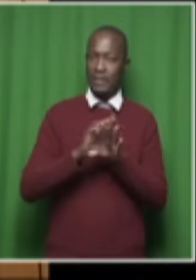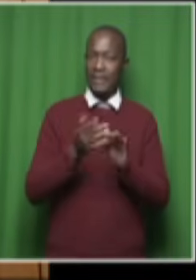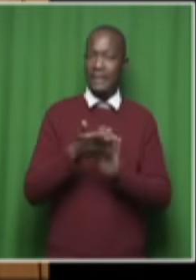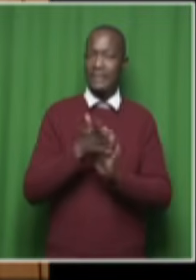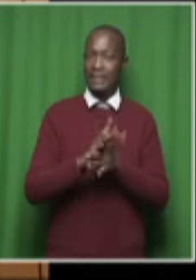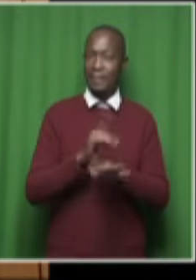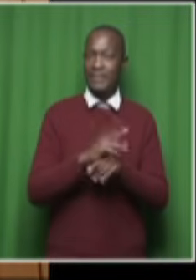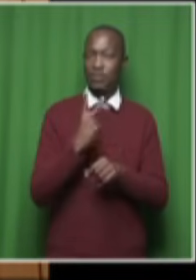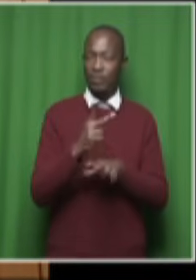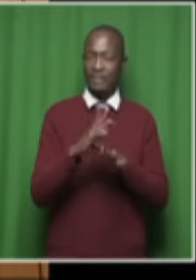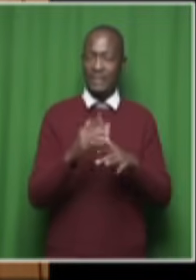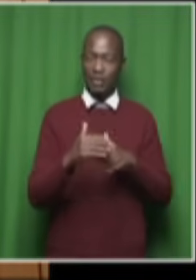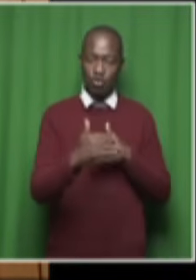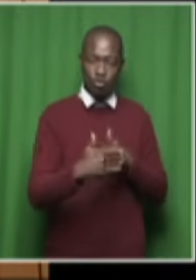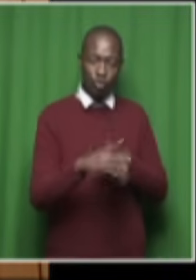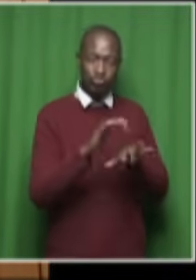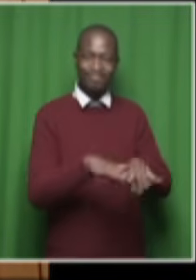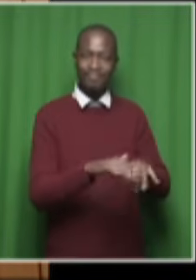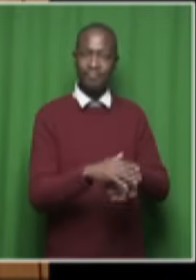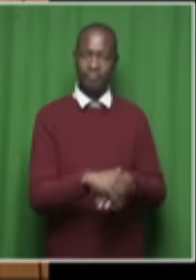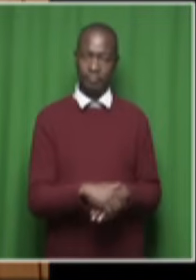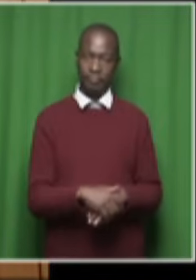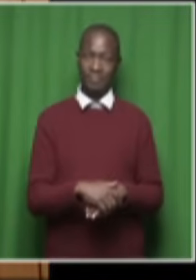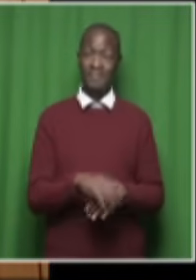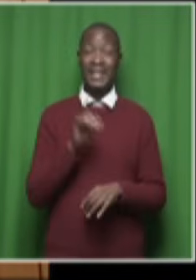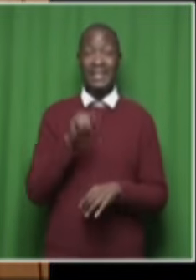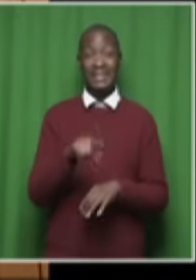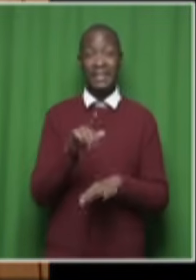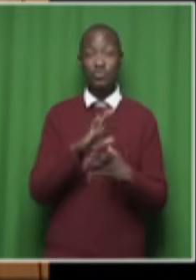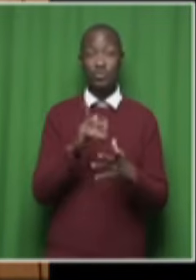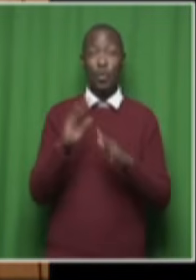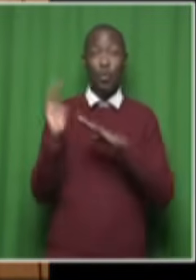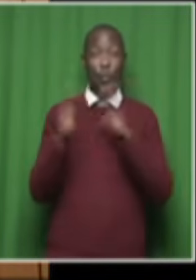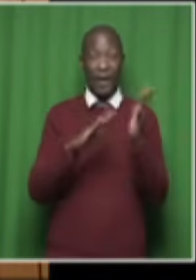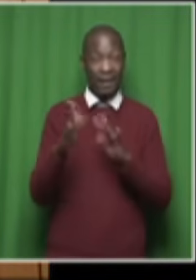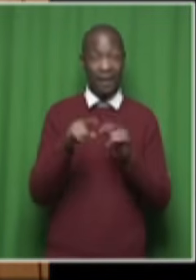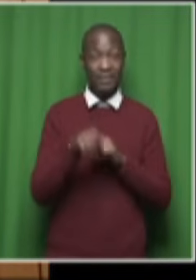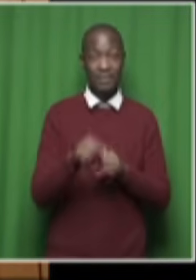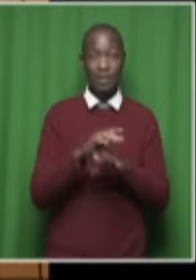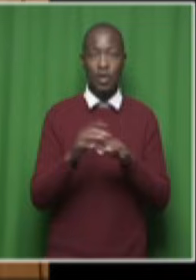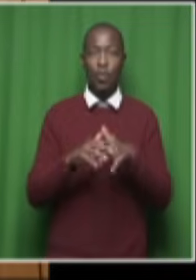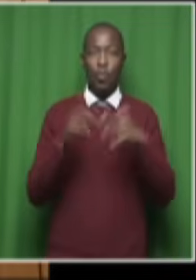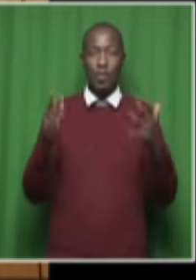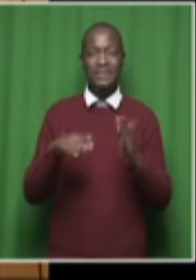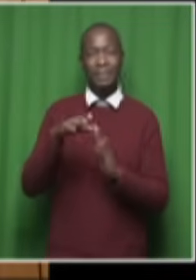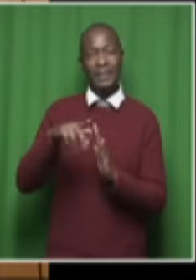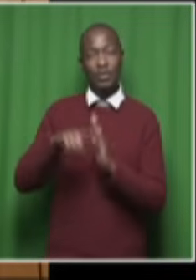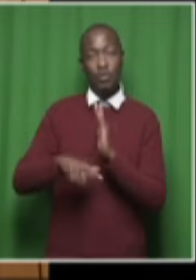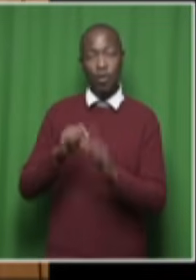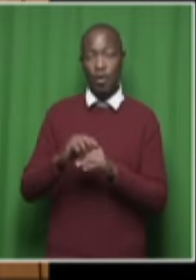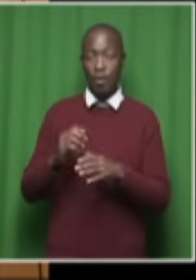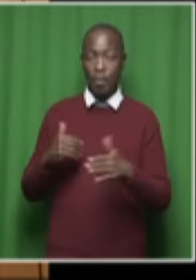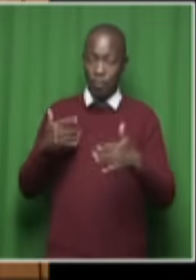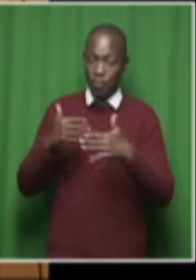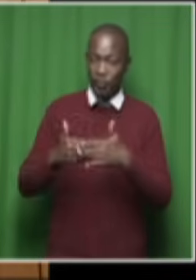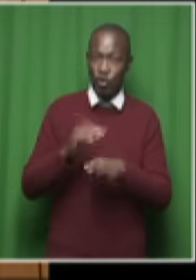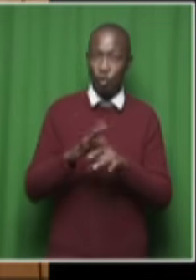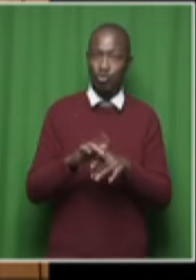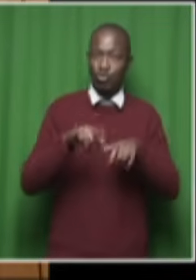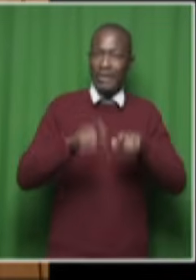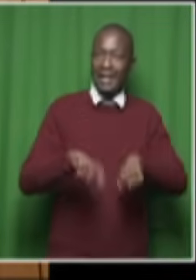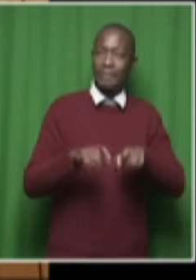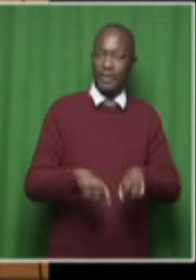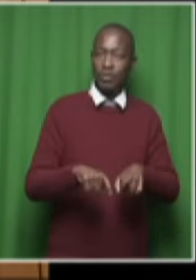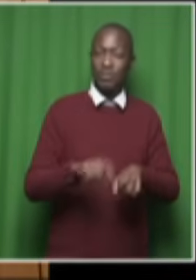along the coast. So that weather pattern was a big low pressure system moving close to the Cape.